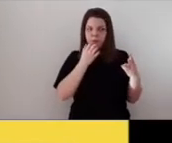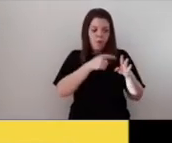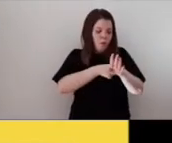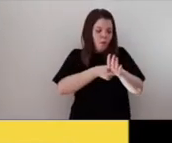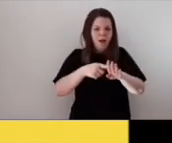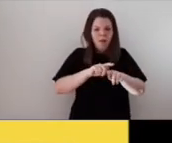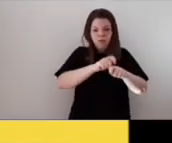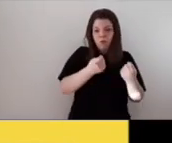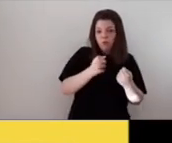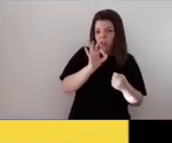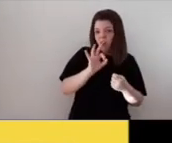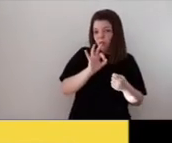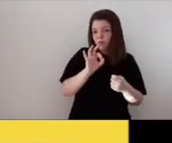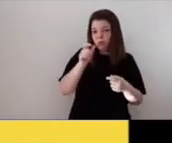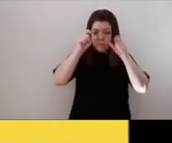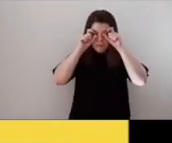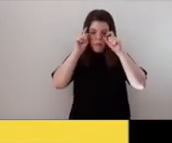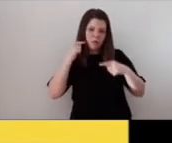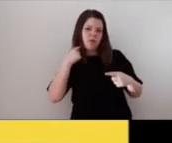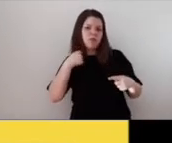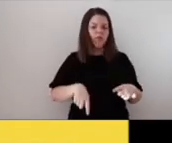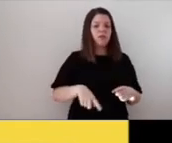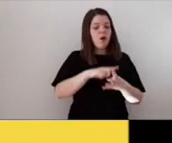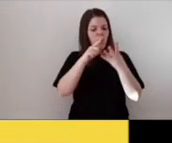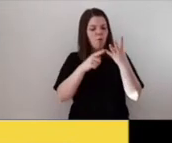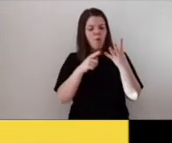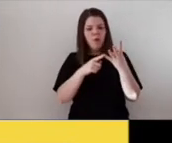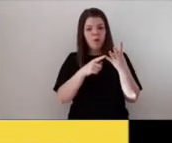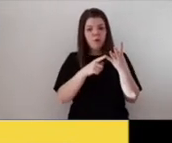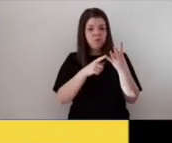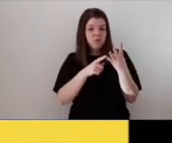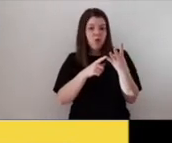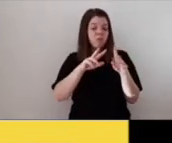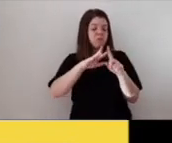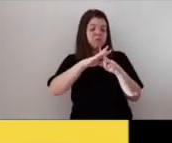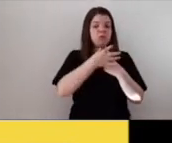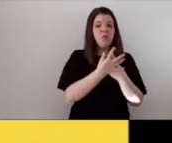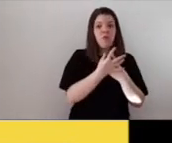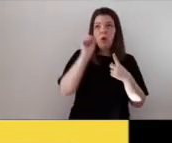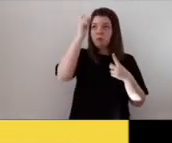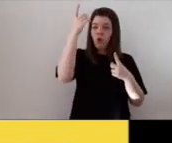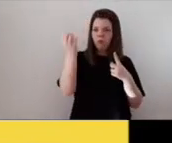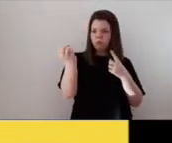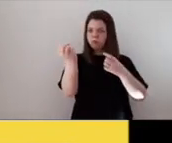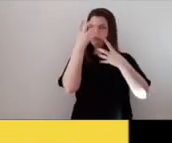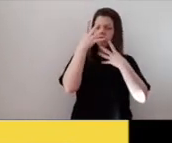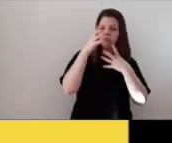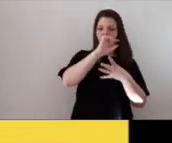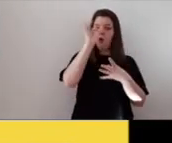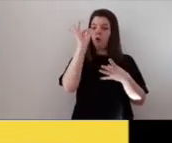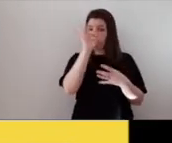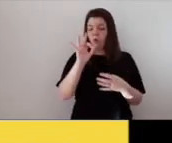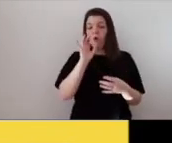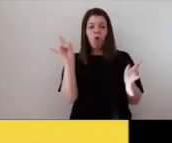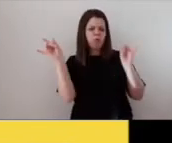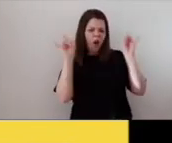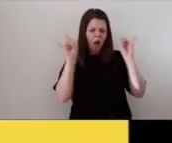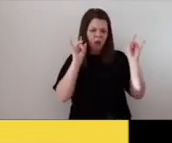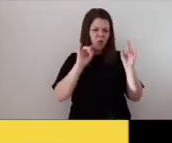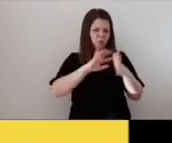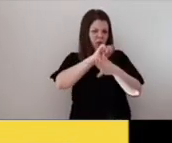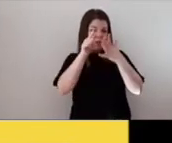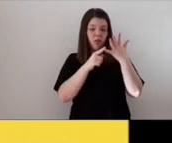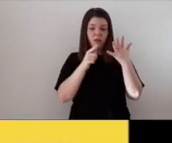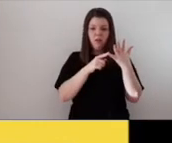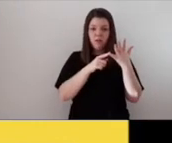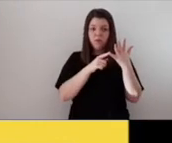broken arm or lost glasses. People with situation limitations such as bright sunlight or in an